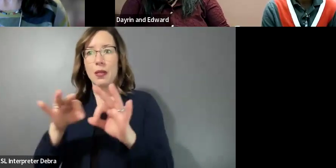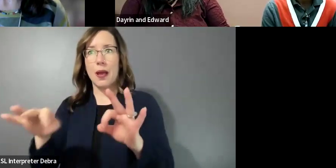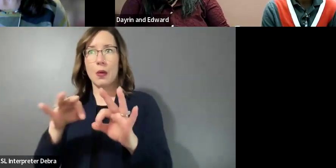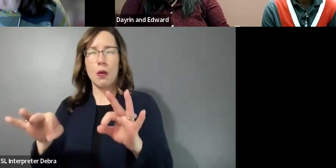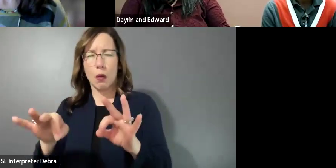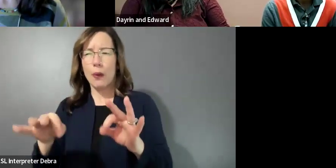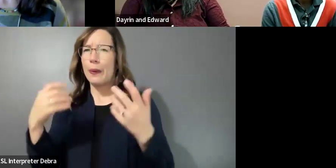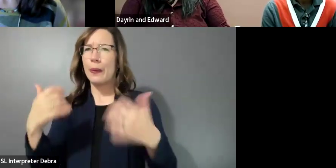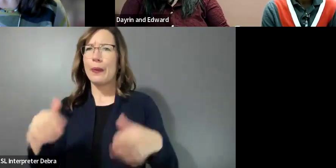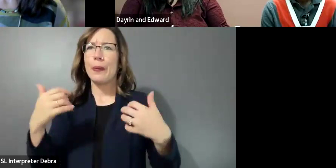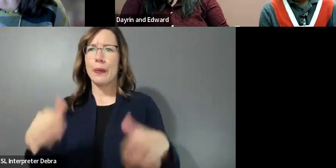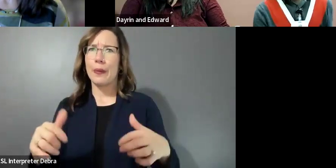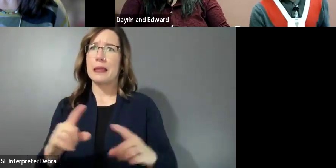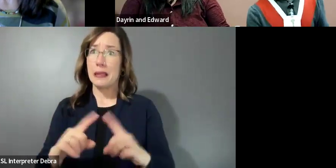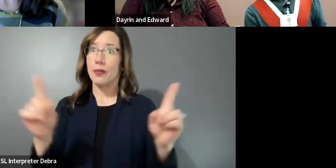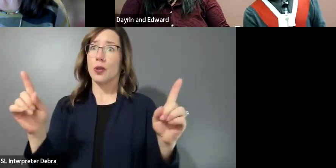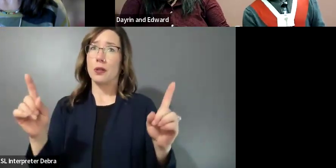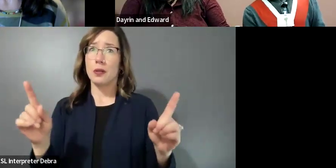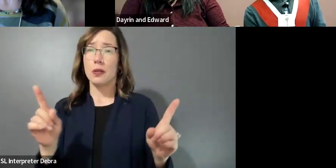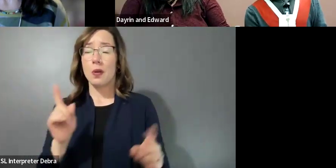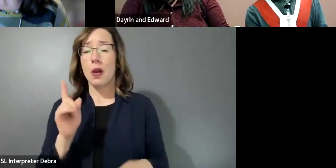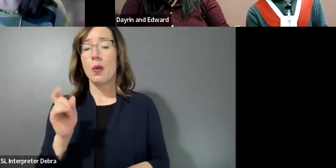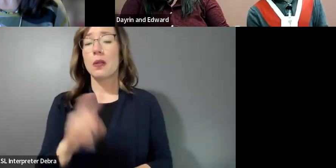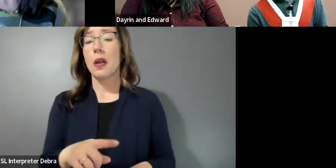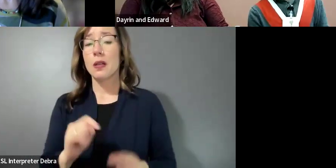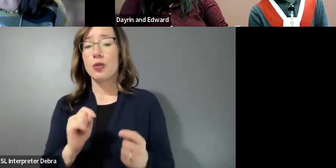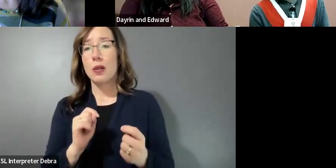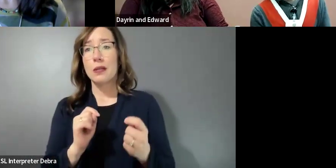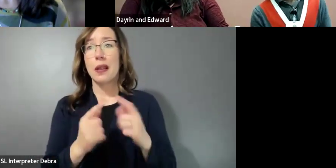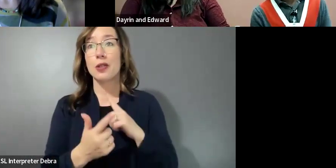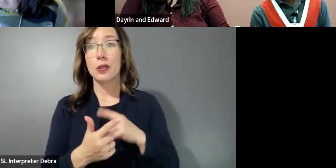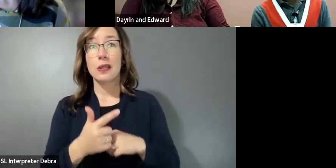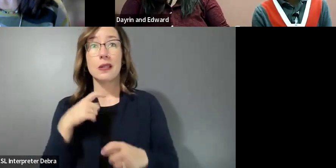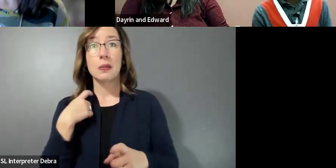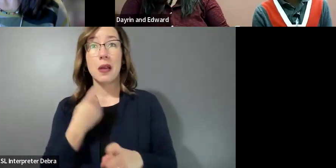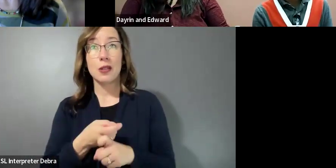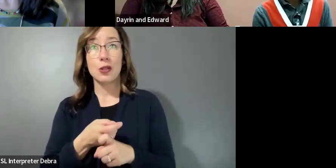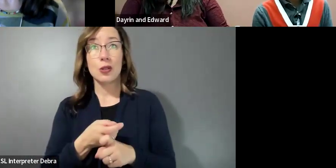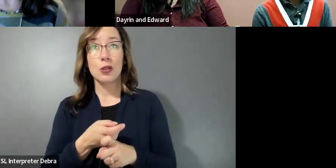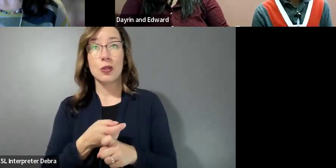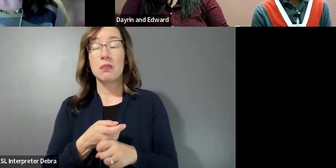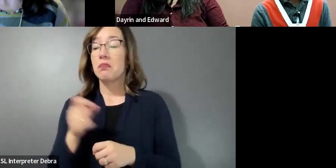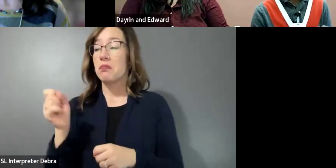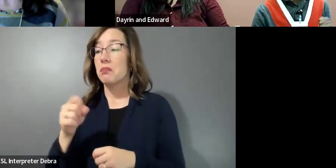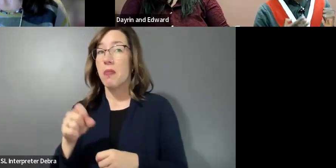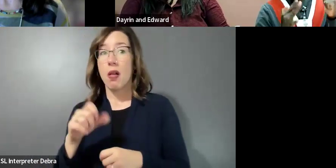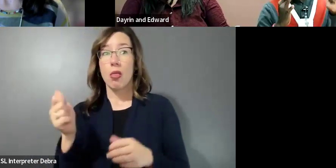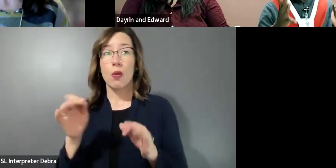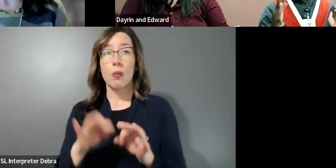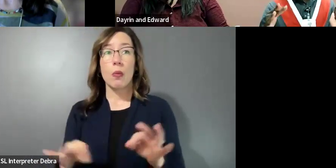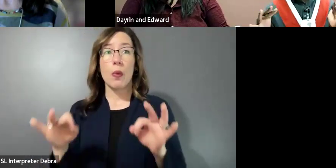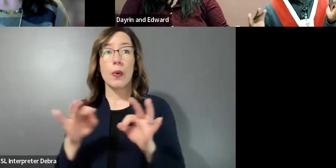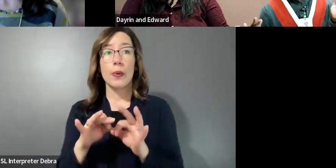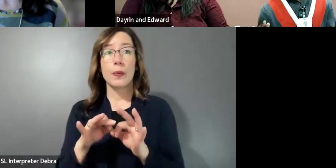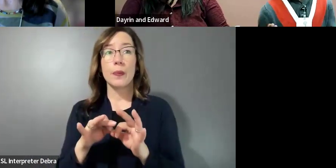So I always asking for a translation in Spanish. That's the other important thing